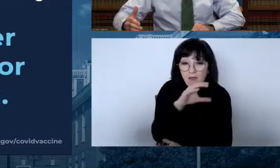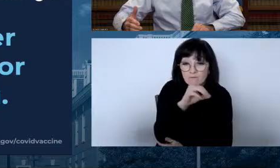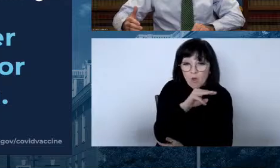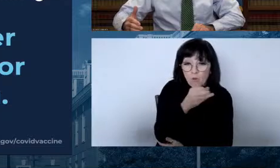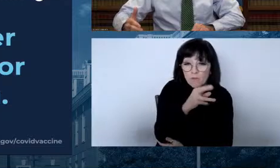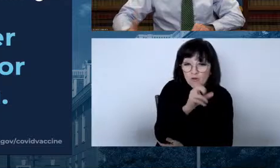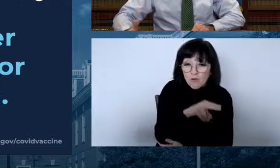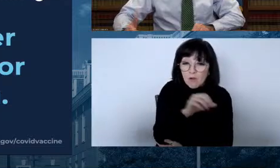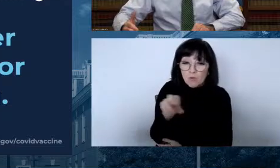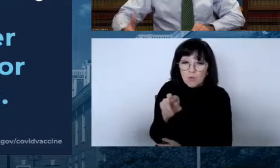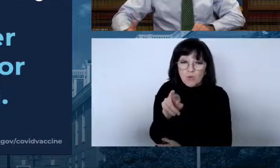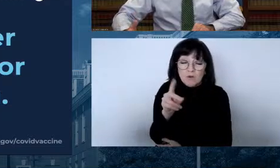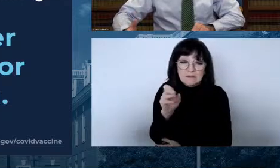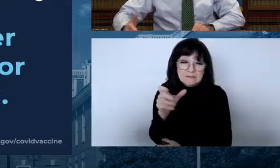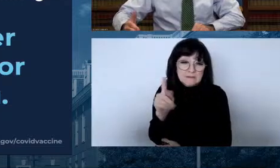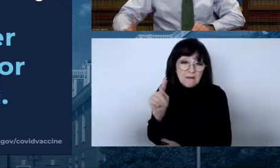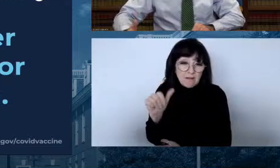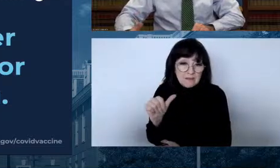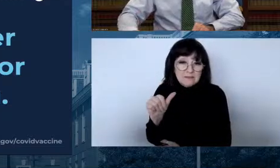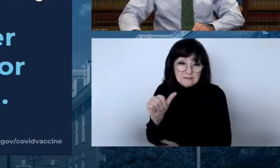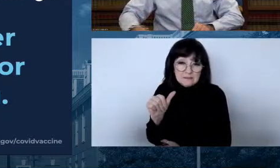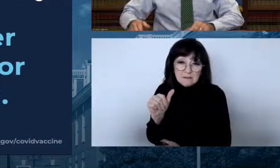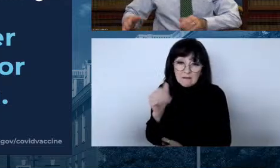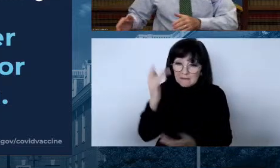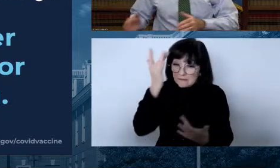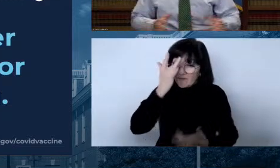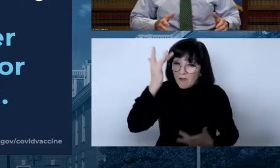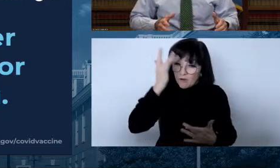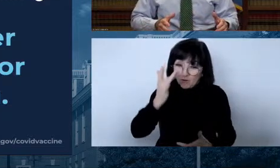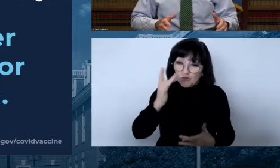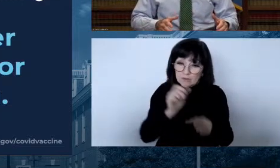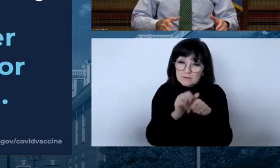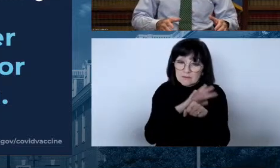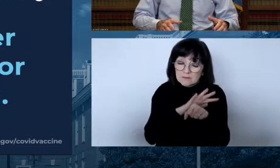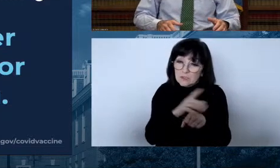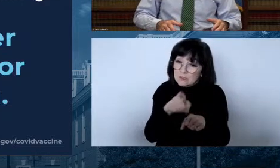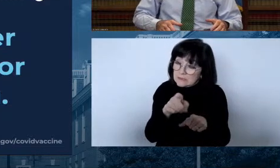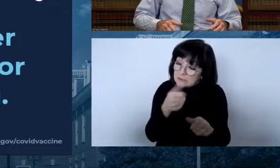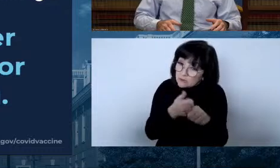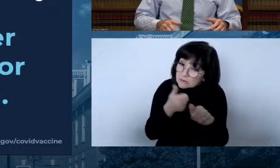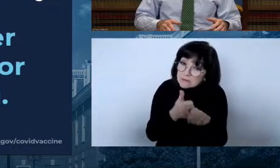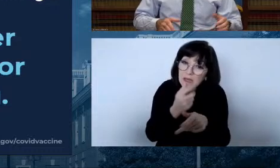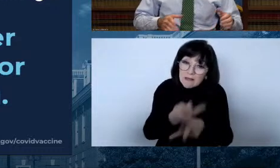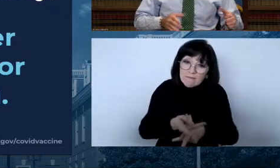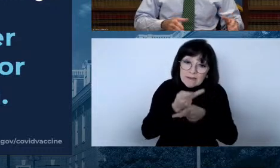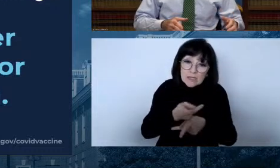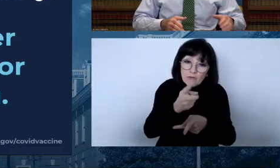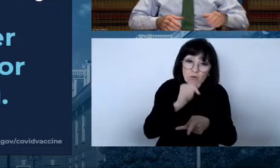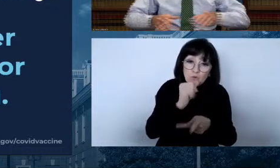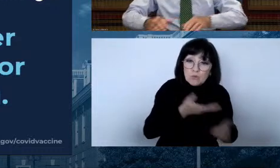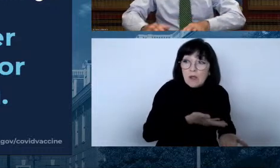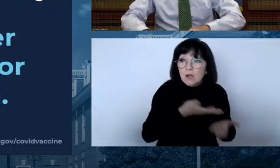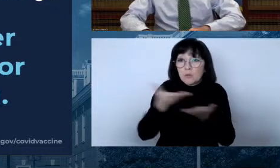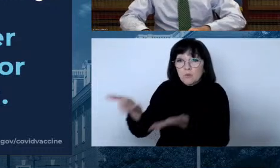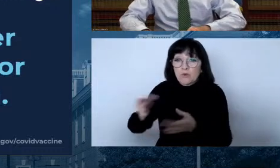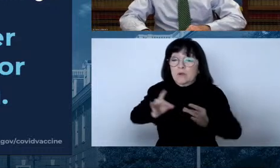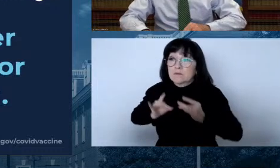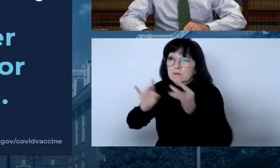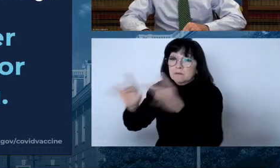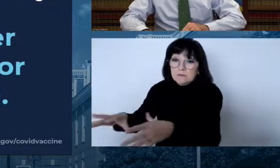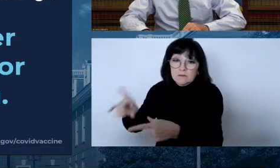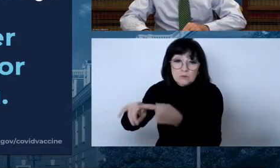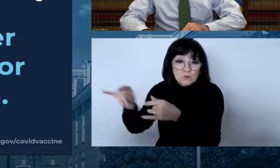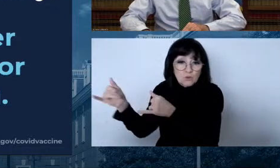virus. And so you got to be careful that you're not bringing it in to your party or the restaurant that you're going